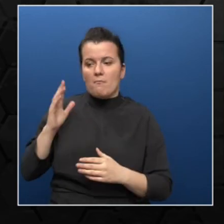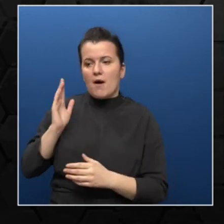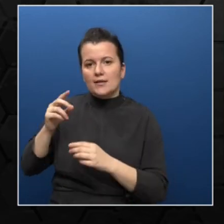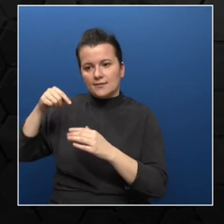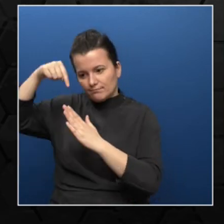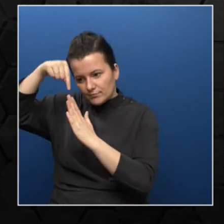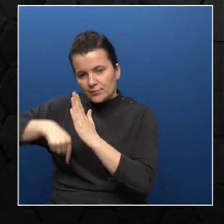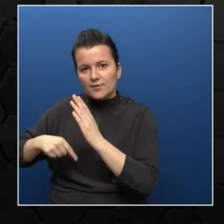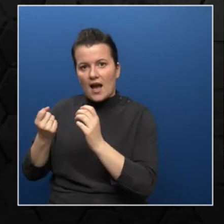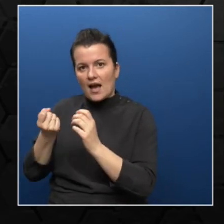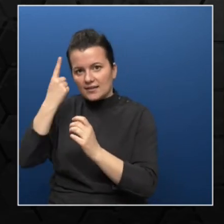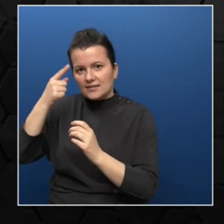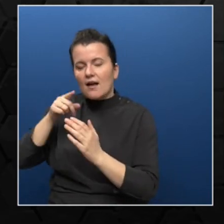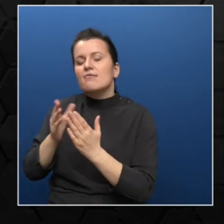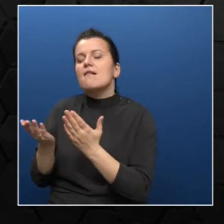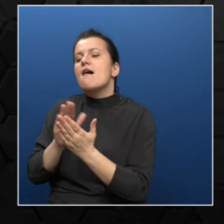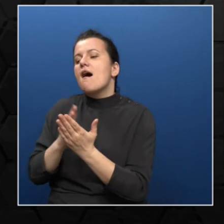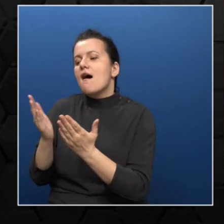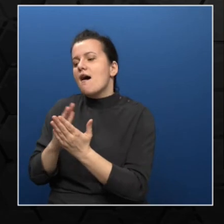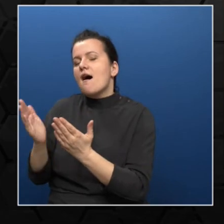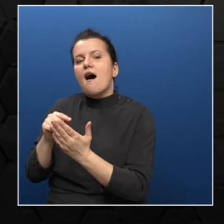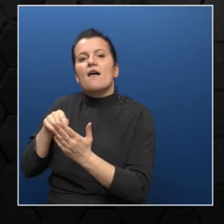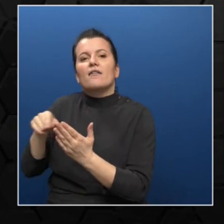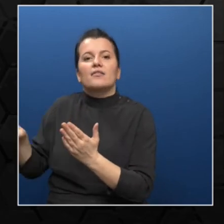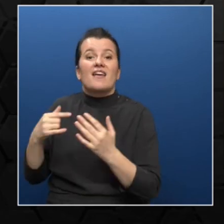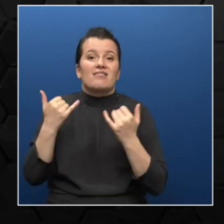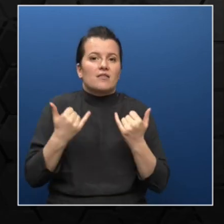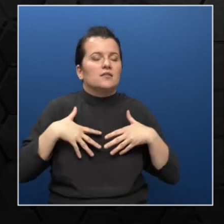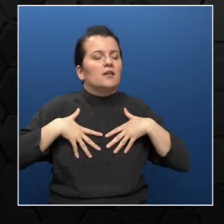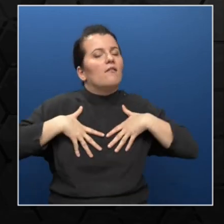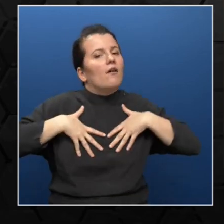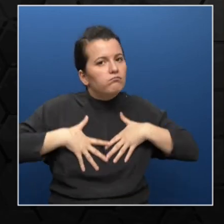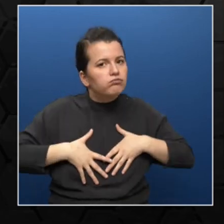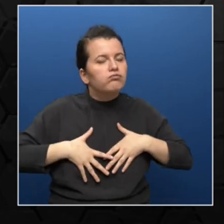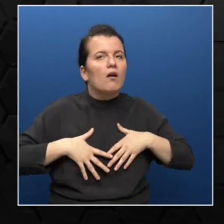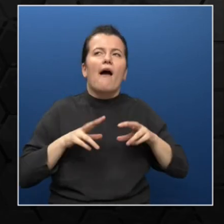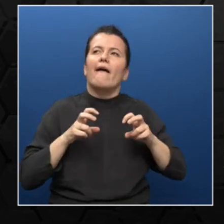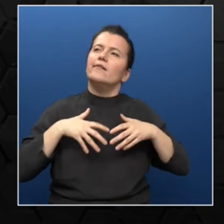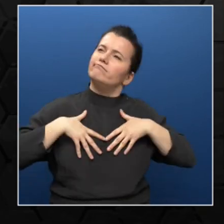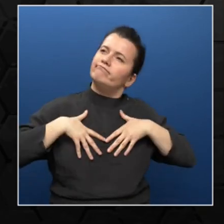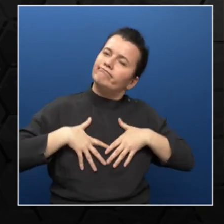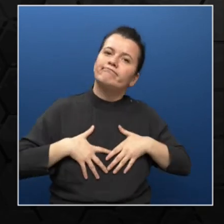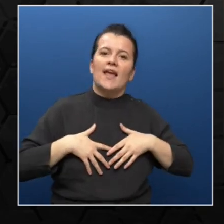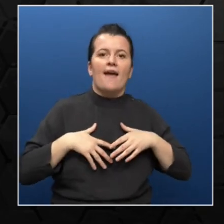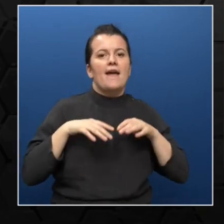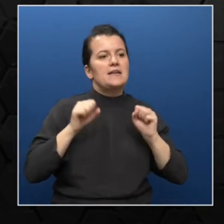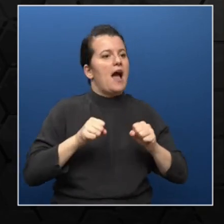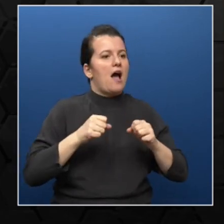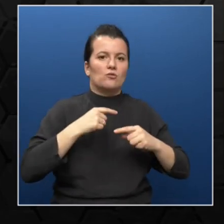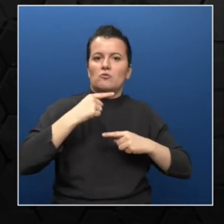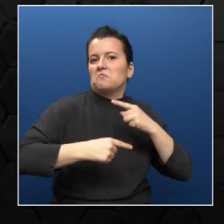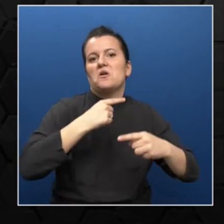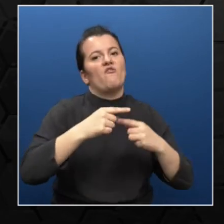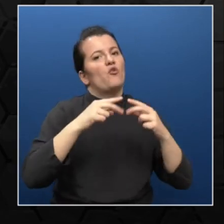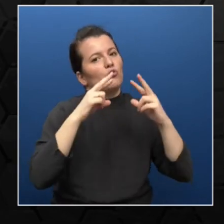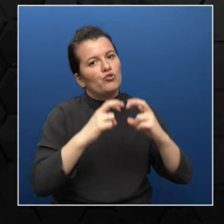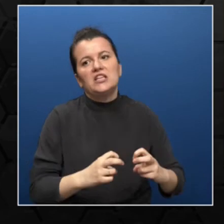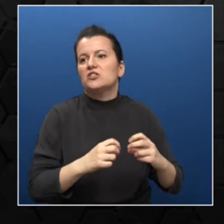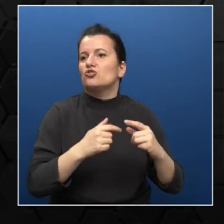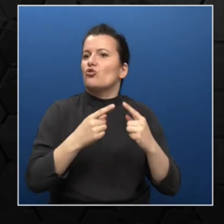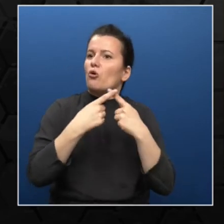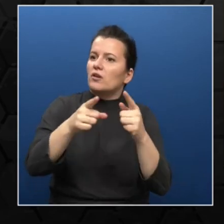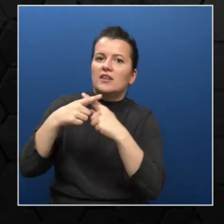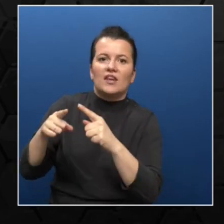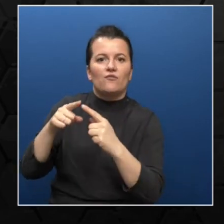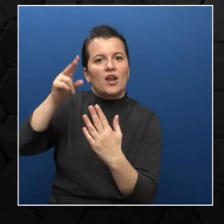of papers and focus on a lot of more research in that field. So review paper is a good strategy, and research can be overwhelming